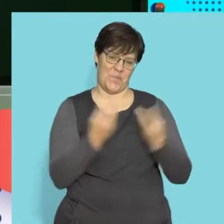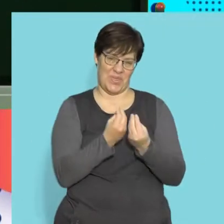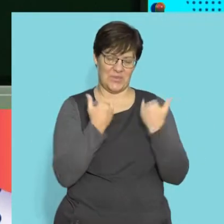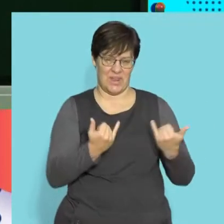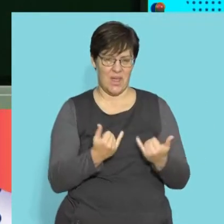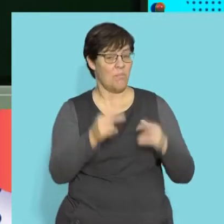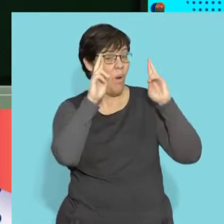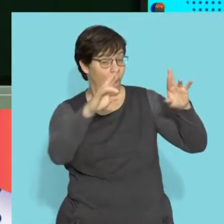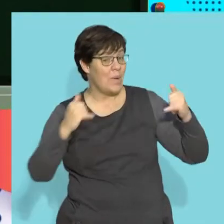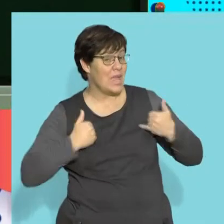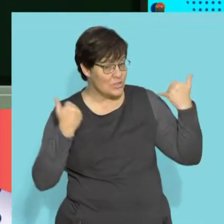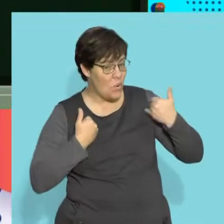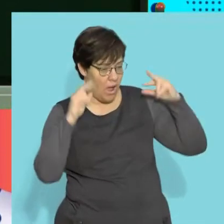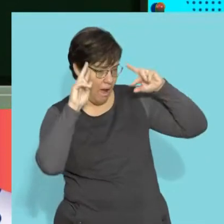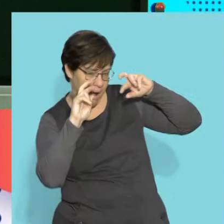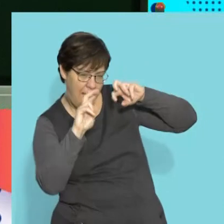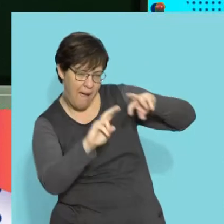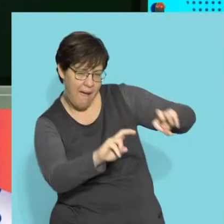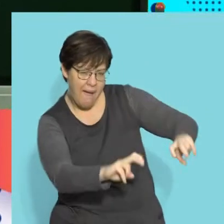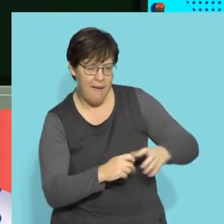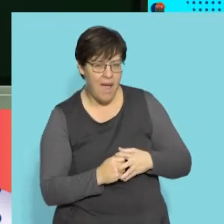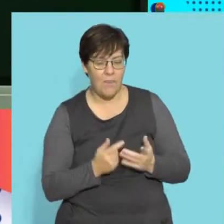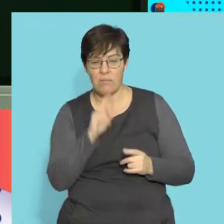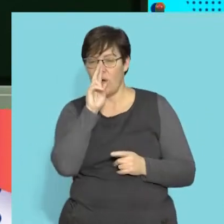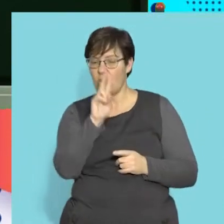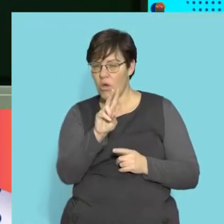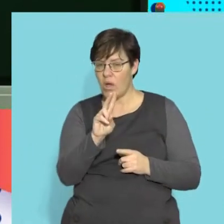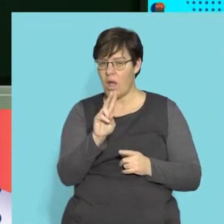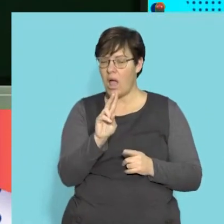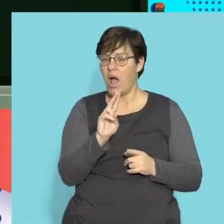with me today. I hope you've enjoyed our exploration as